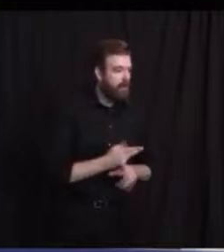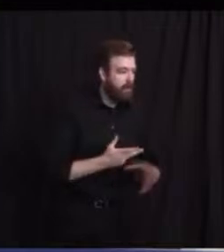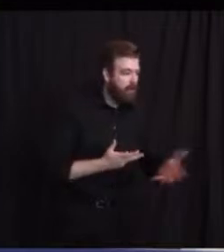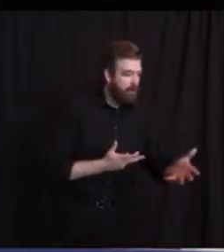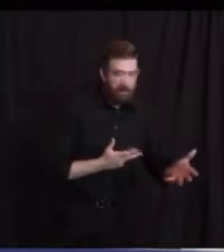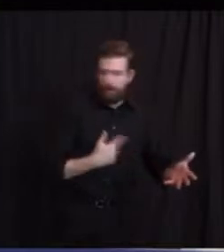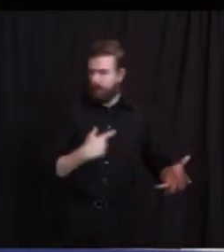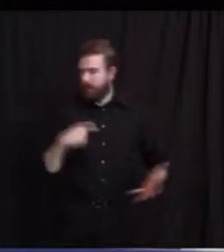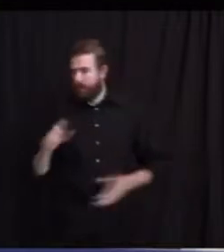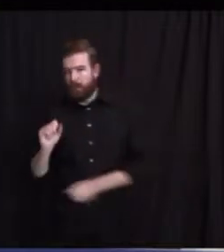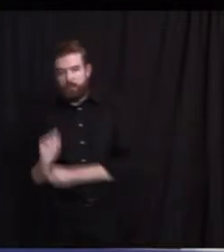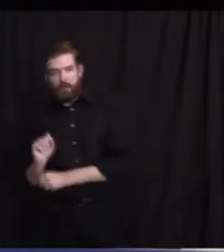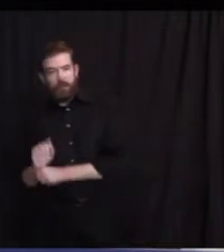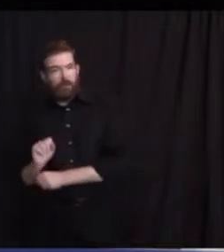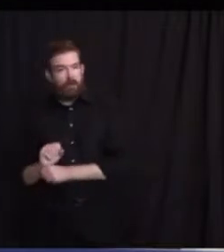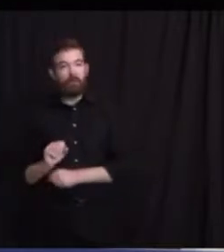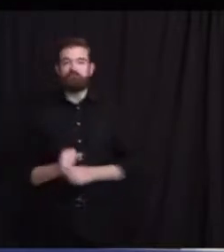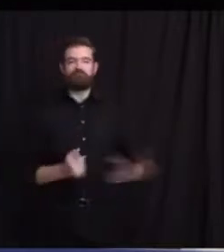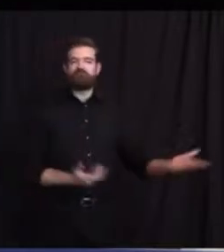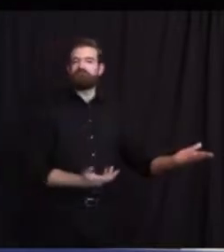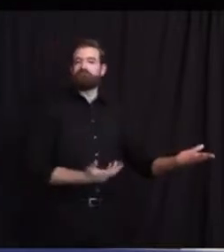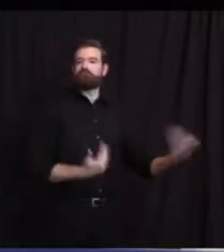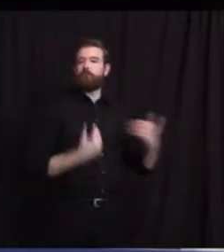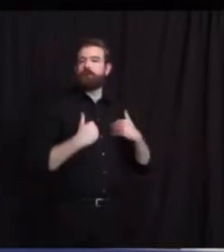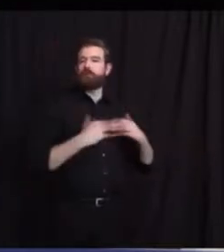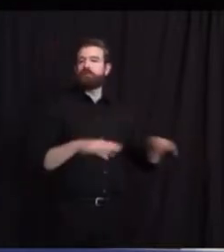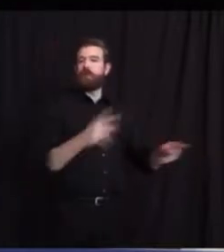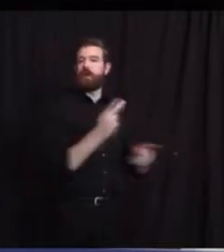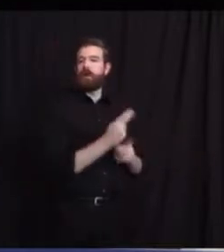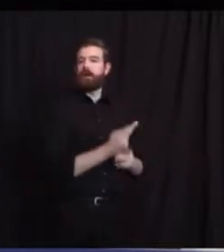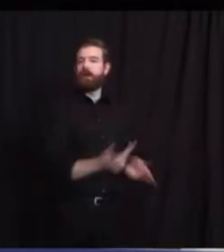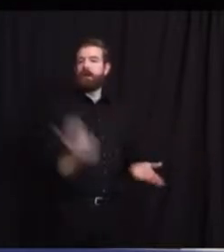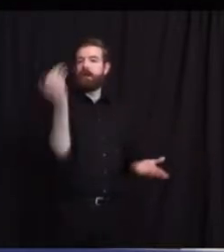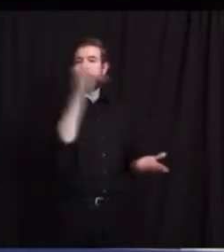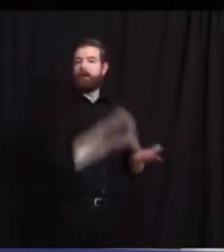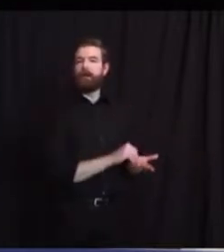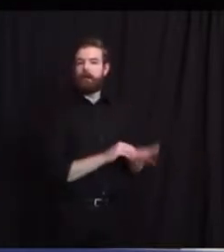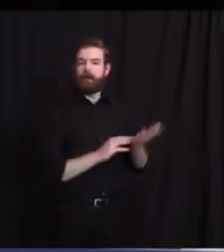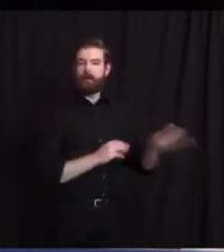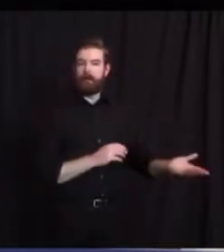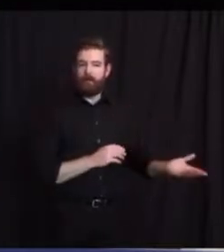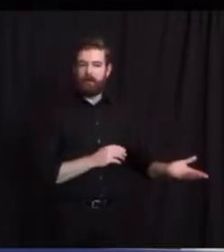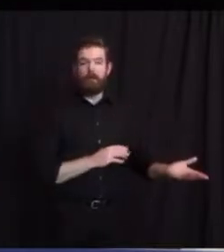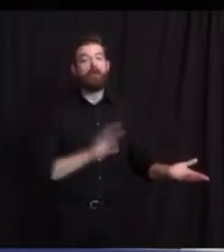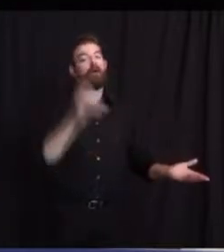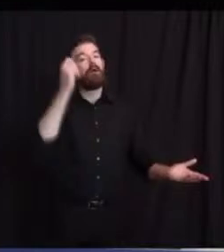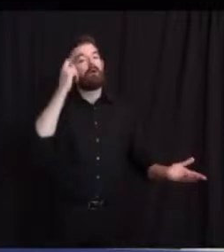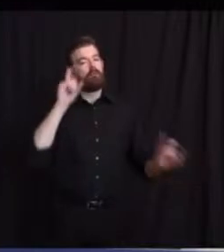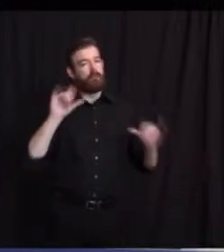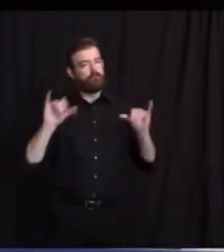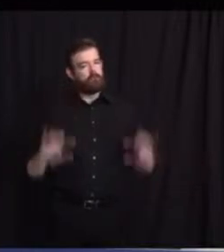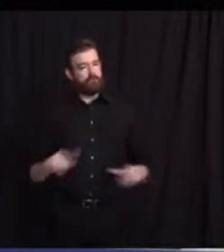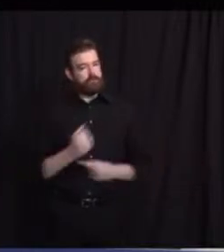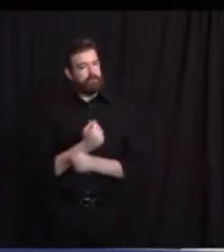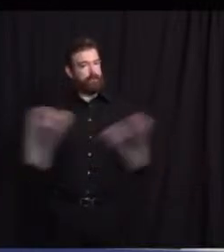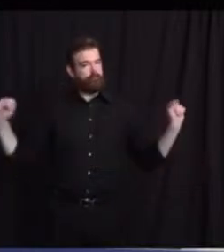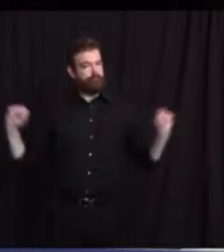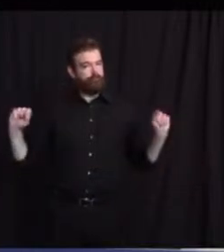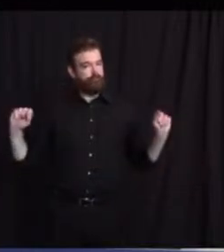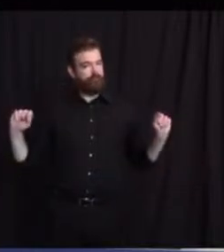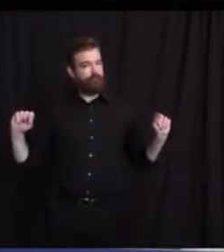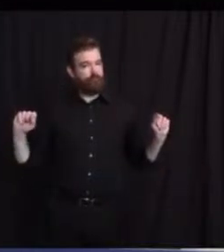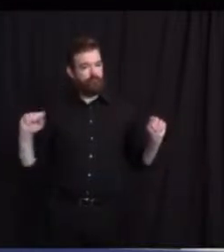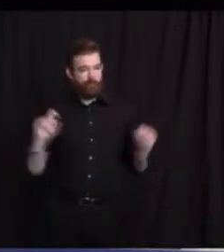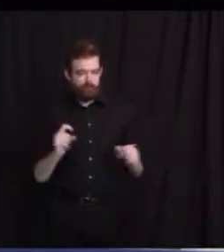step safely, we have to move forward in a planful and methodical way to support centers and camps in reducing the likelihood of spreading